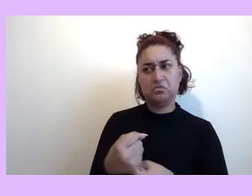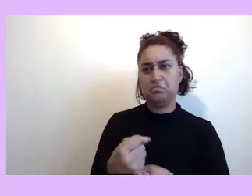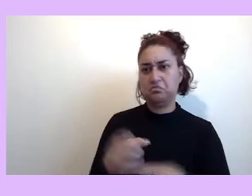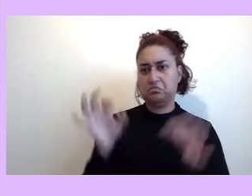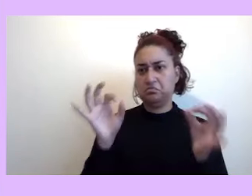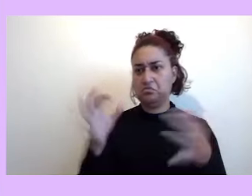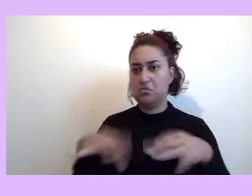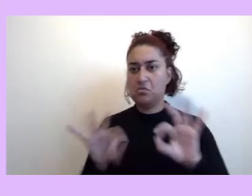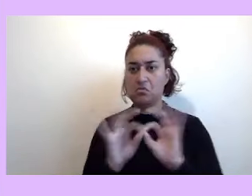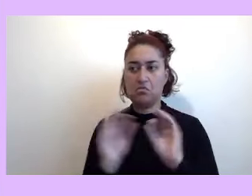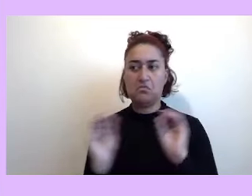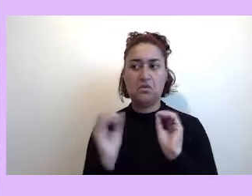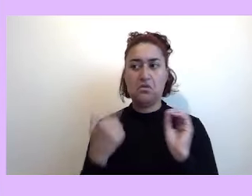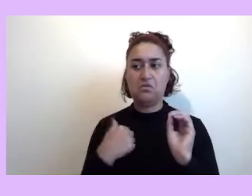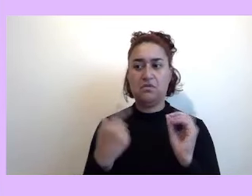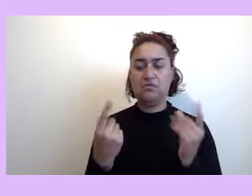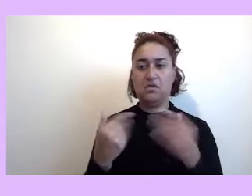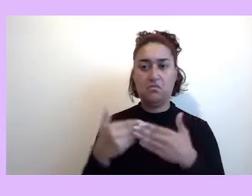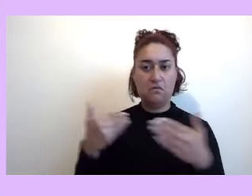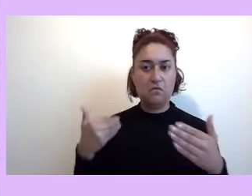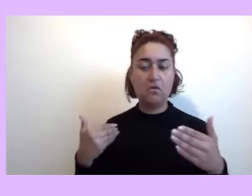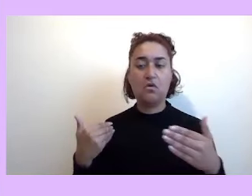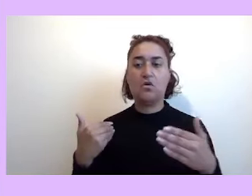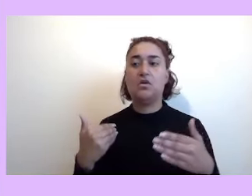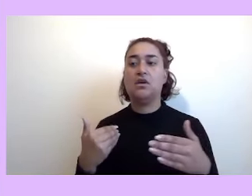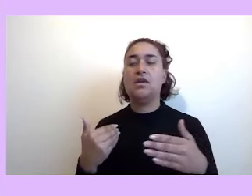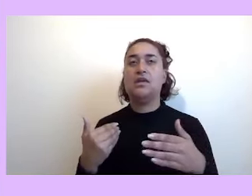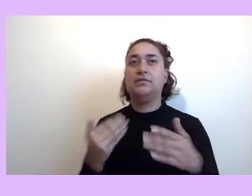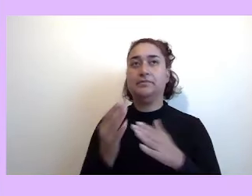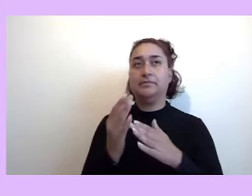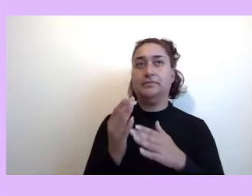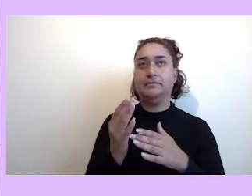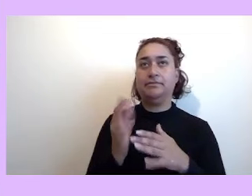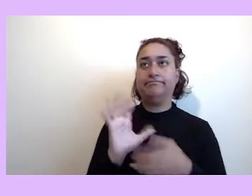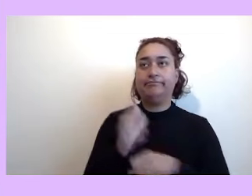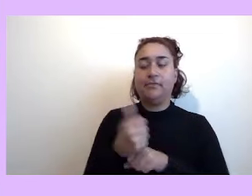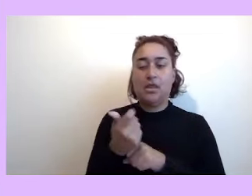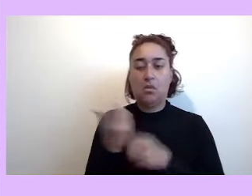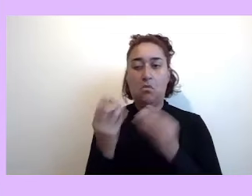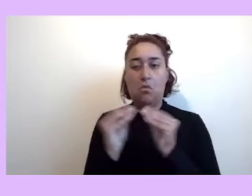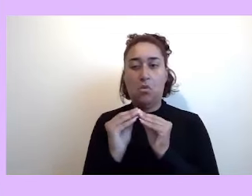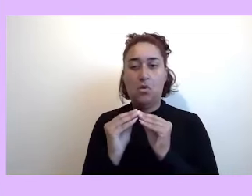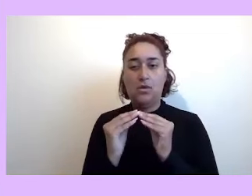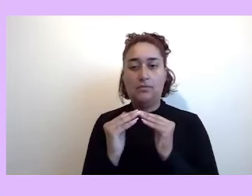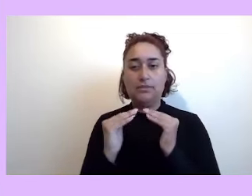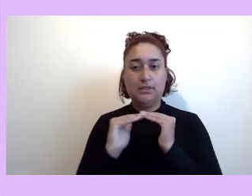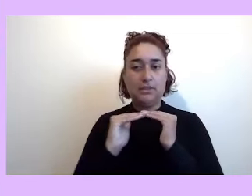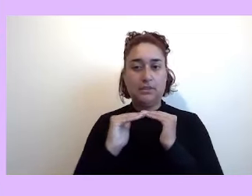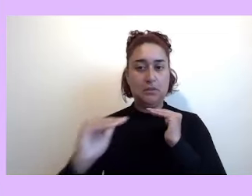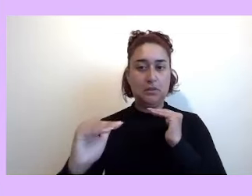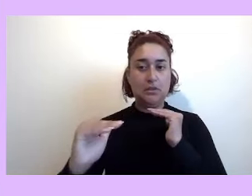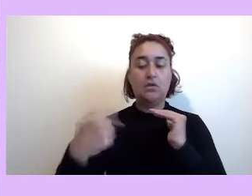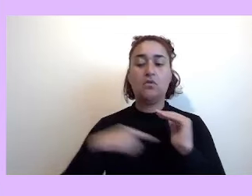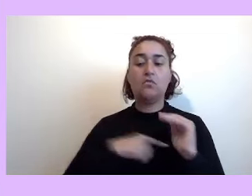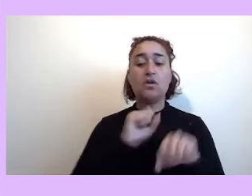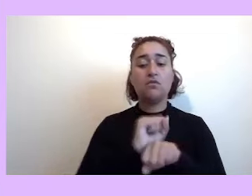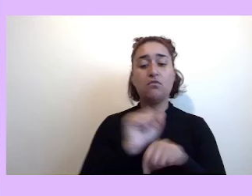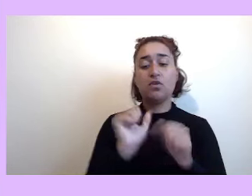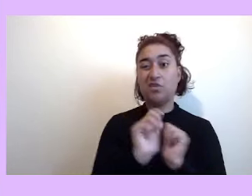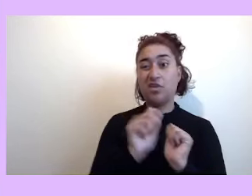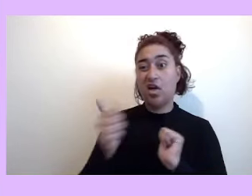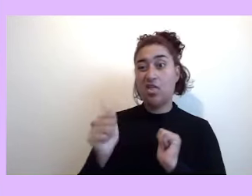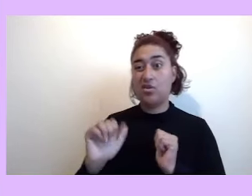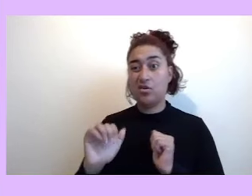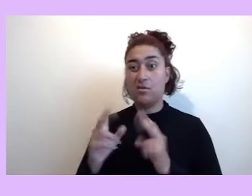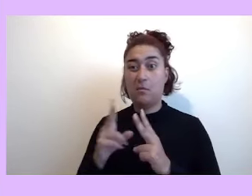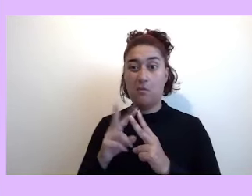we've ever done before, because it enabled a little more stability. We have continued to work with other partners. It's not an exclusive relationship,